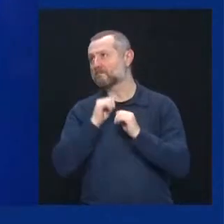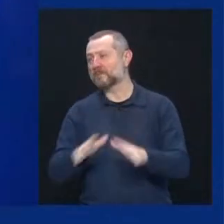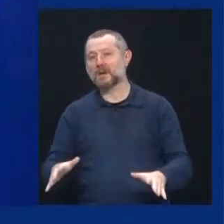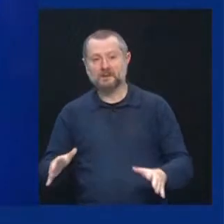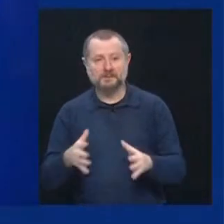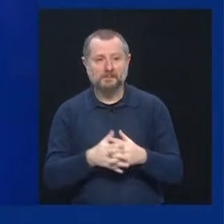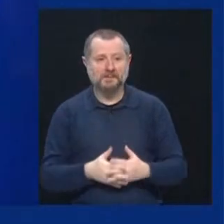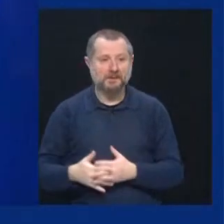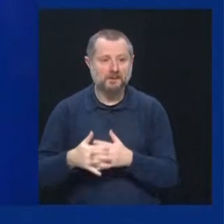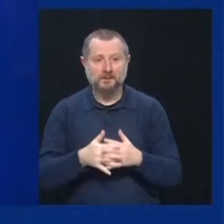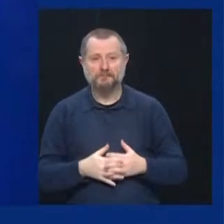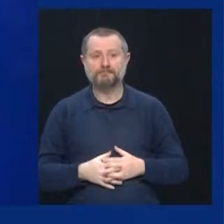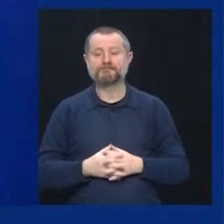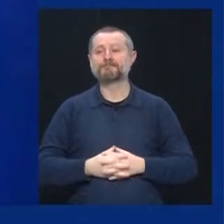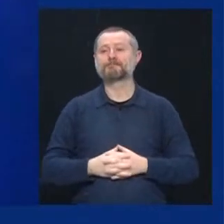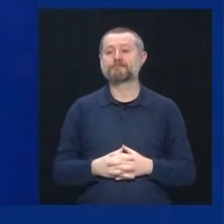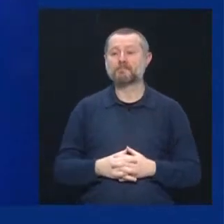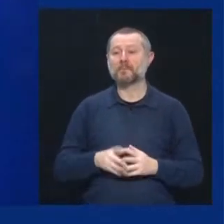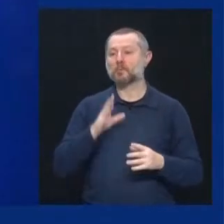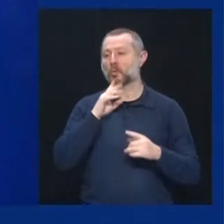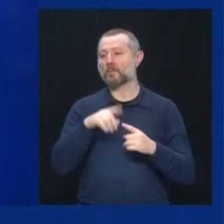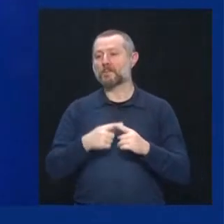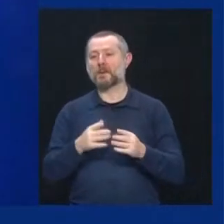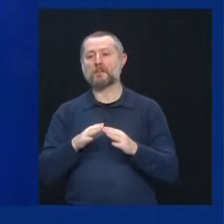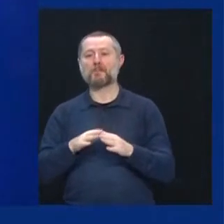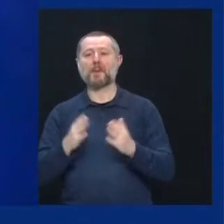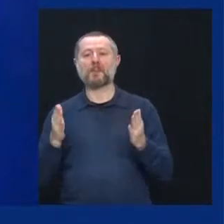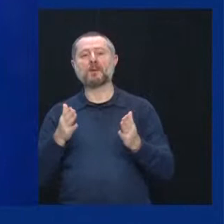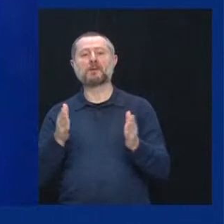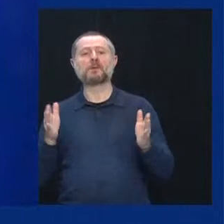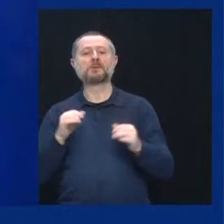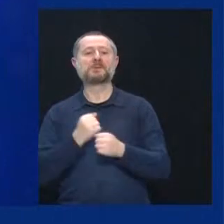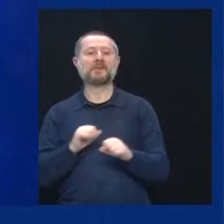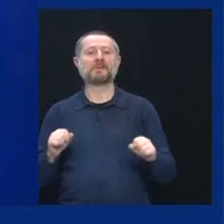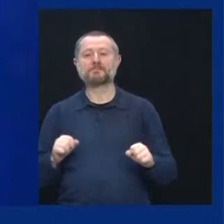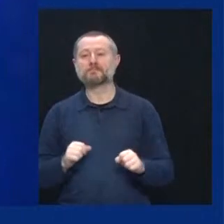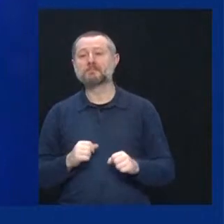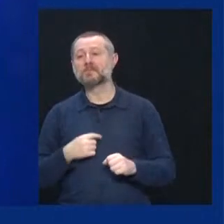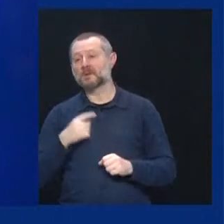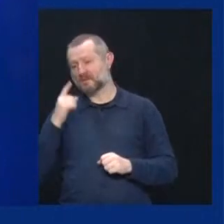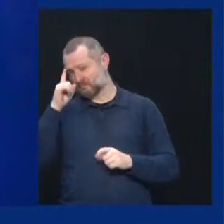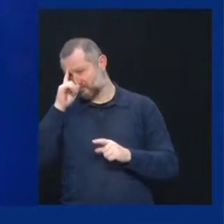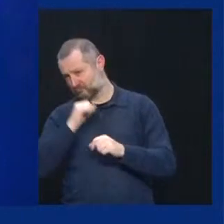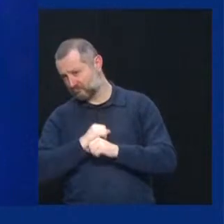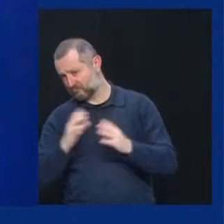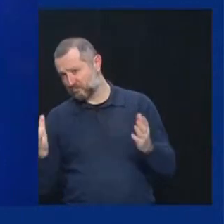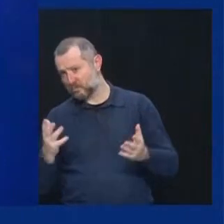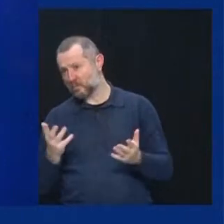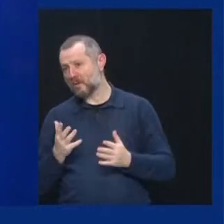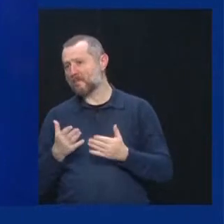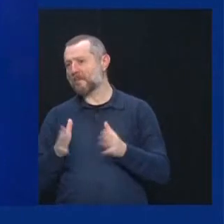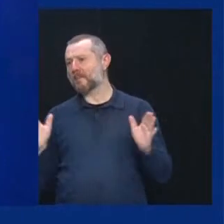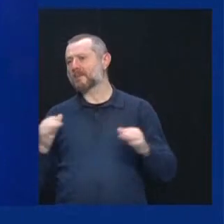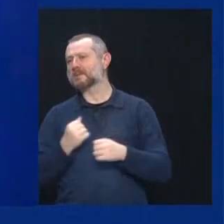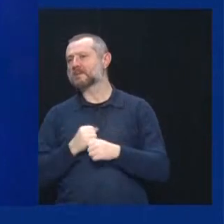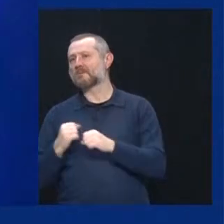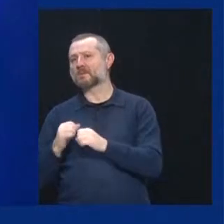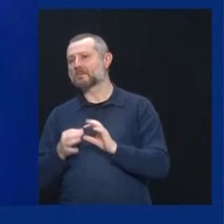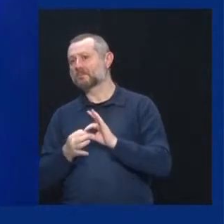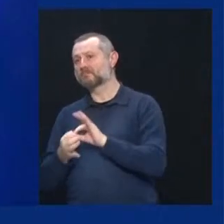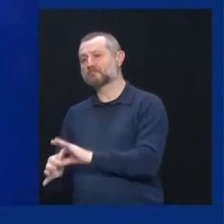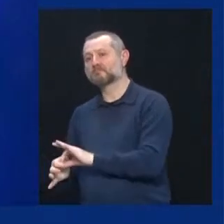We talk about reopening. People don't tend to think of public safety as a reopening measure, but it